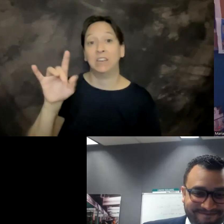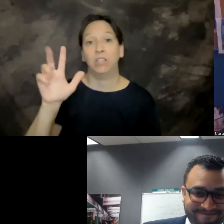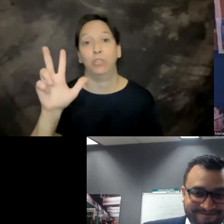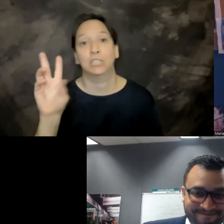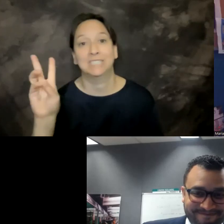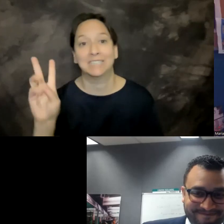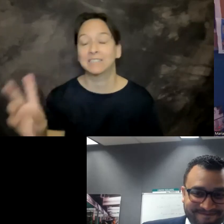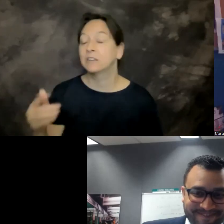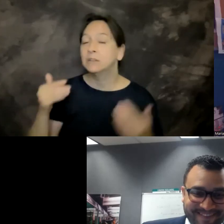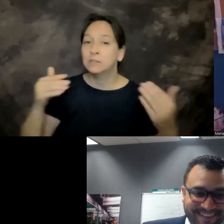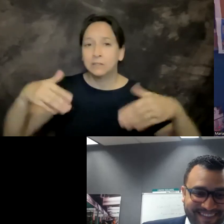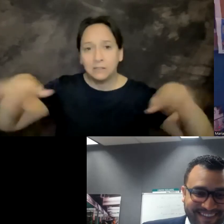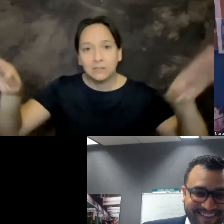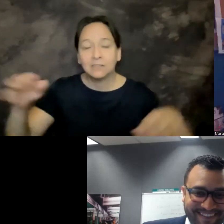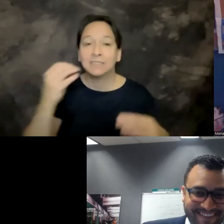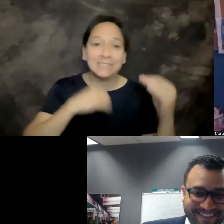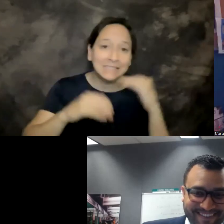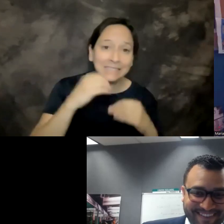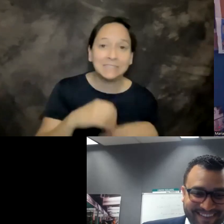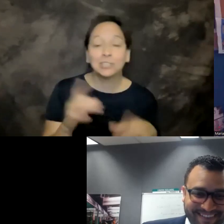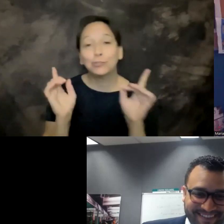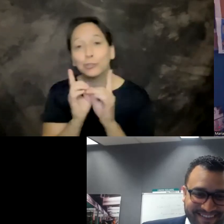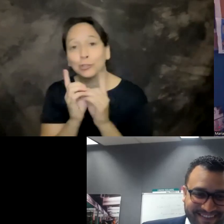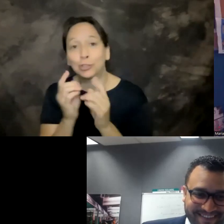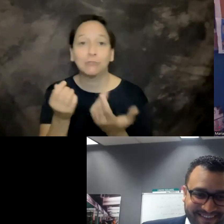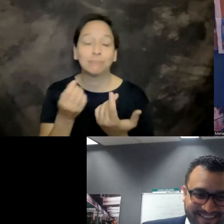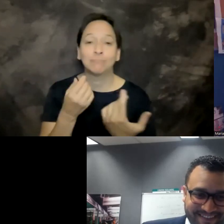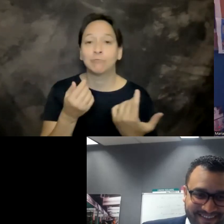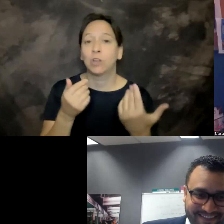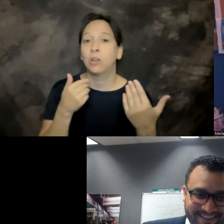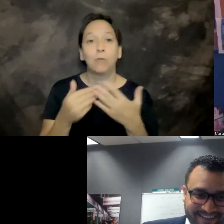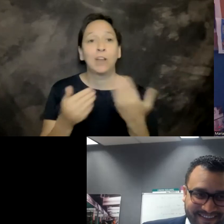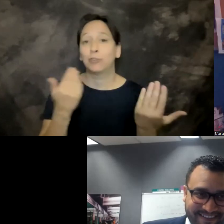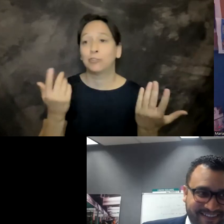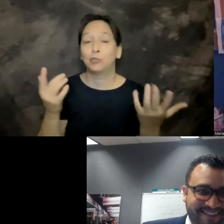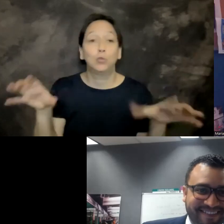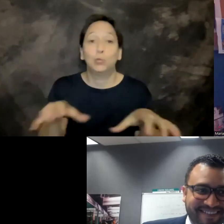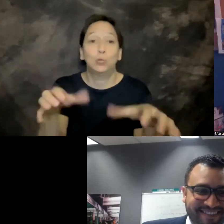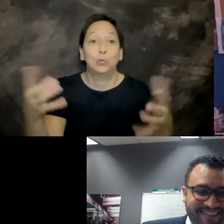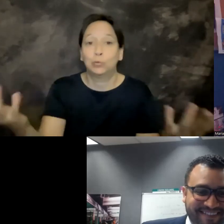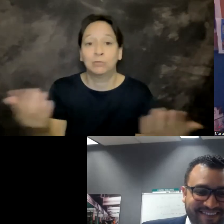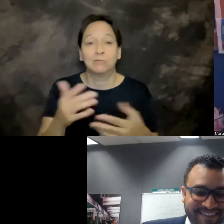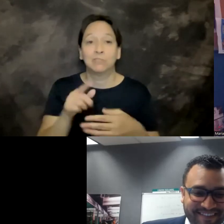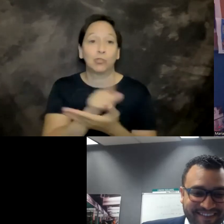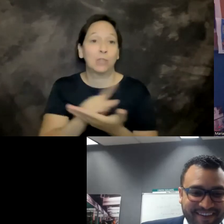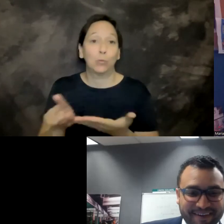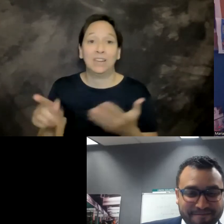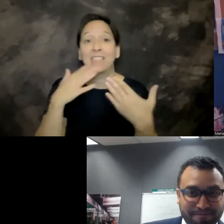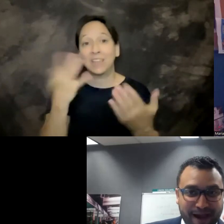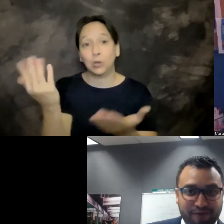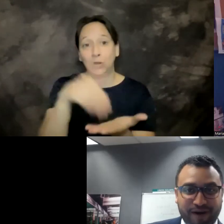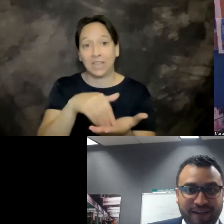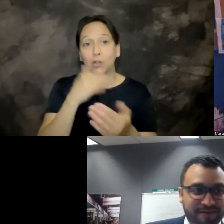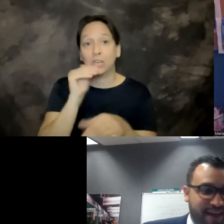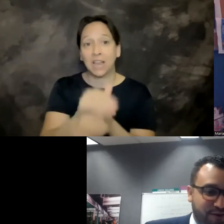Please go have dinner, dessert, whatever it is that you do at 8:36 on a weeknight. Thank you all again. Good night.